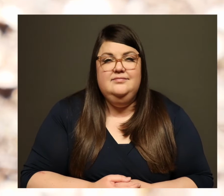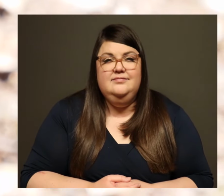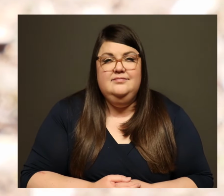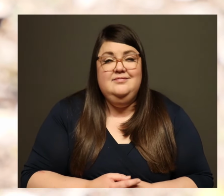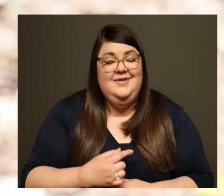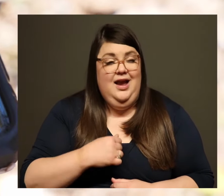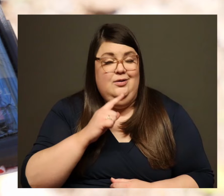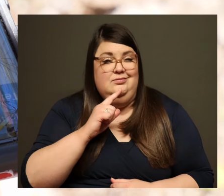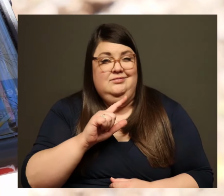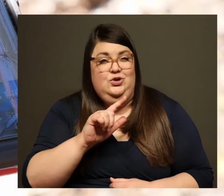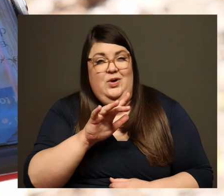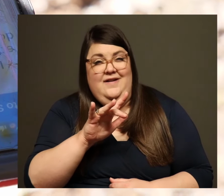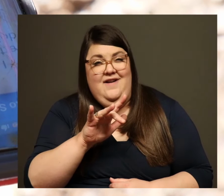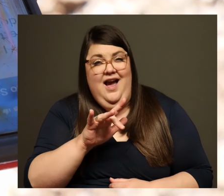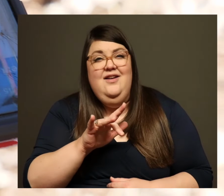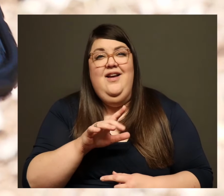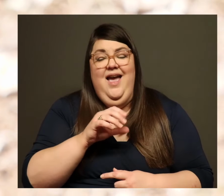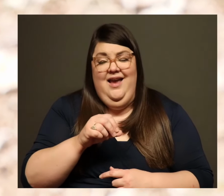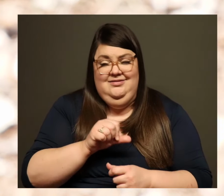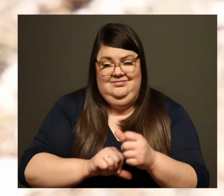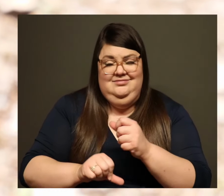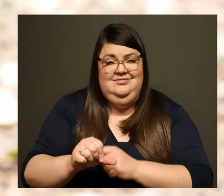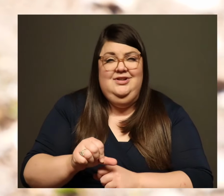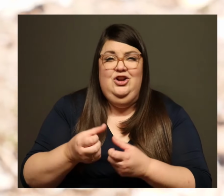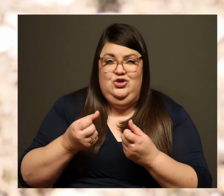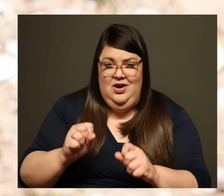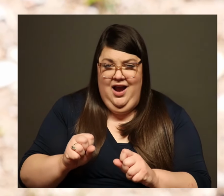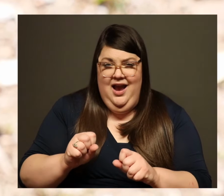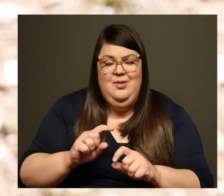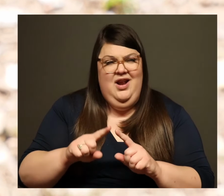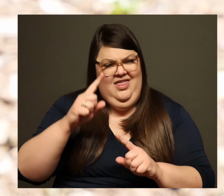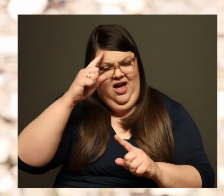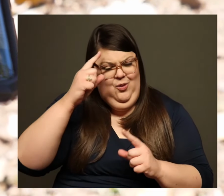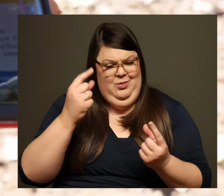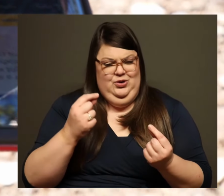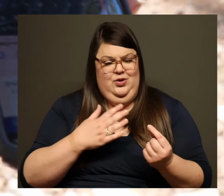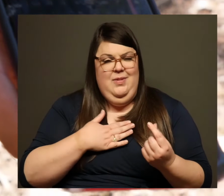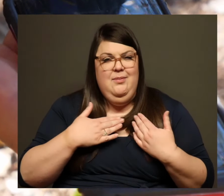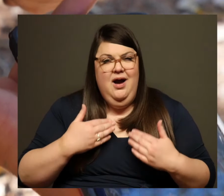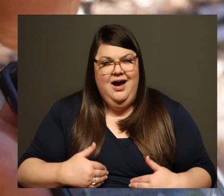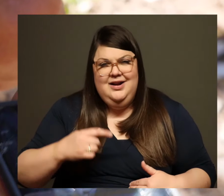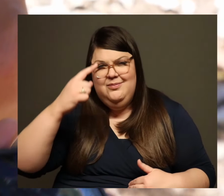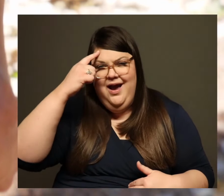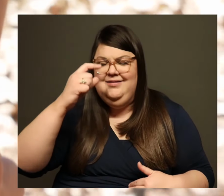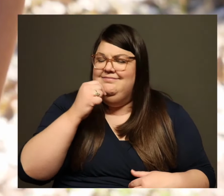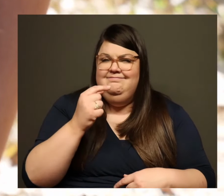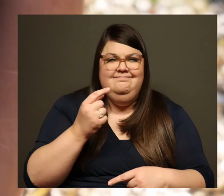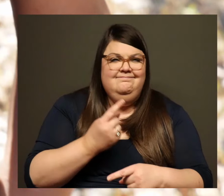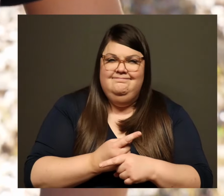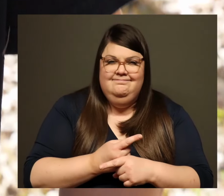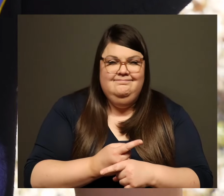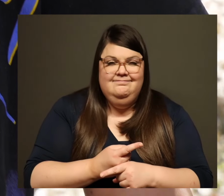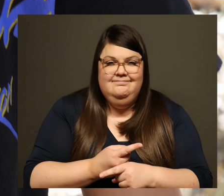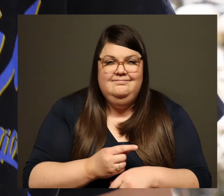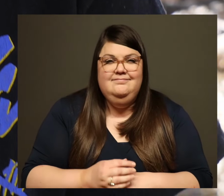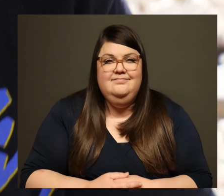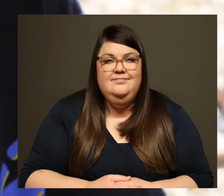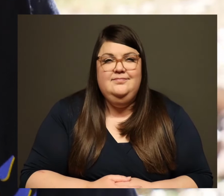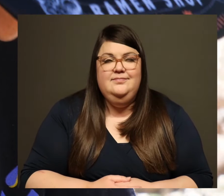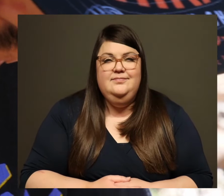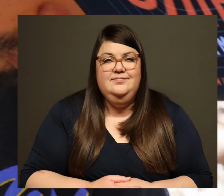I was 25 after a suicide attempt. I thought, what am I doing with my body and mind? This is not right.